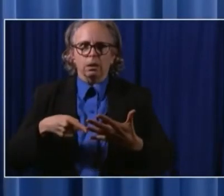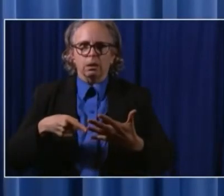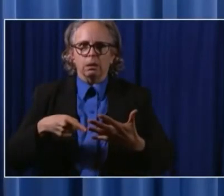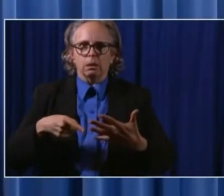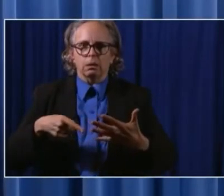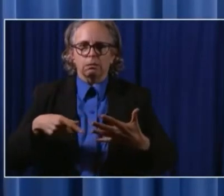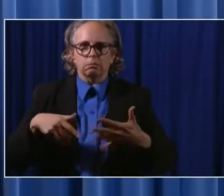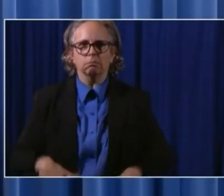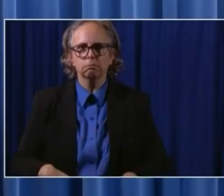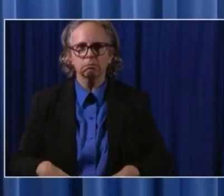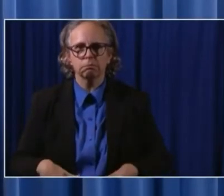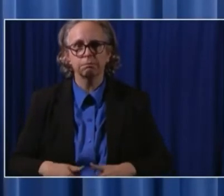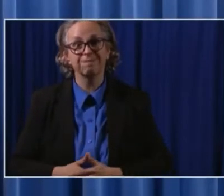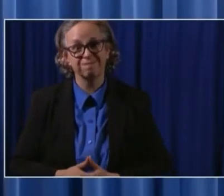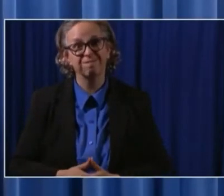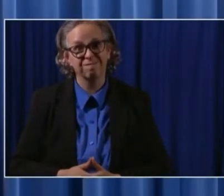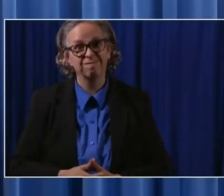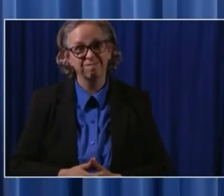Thank you.